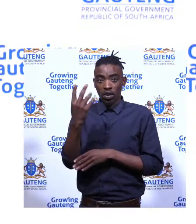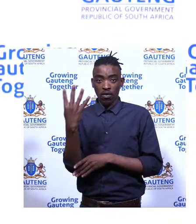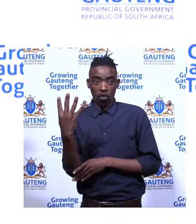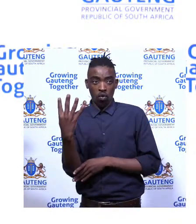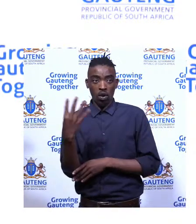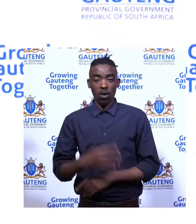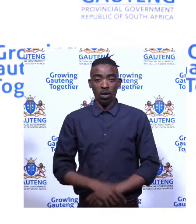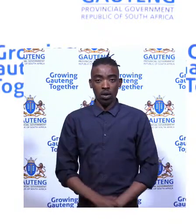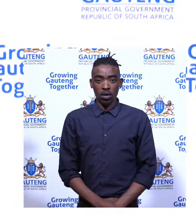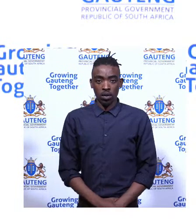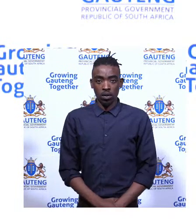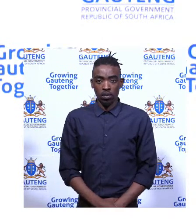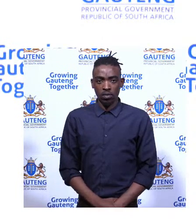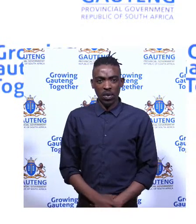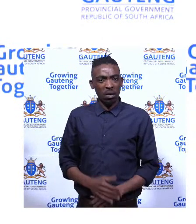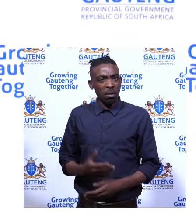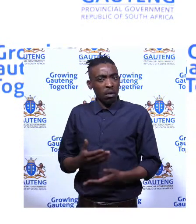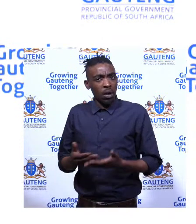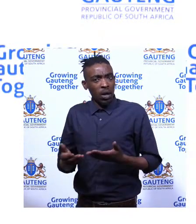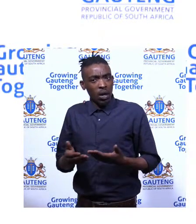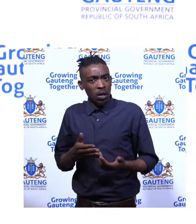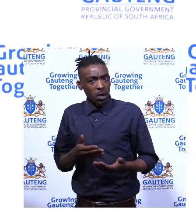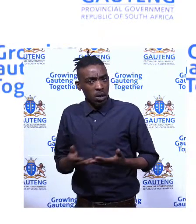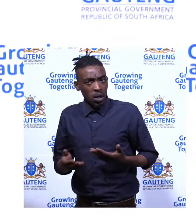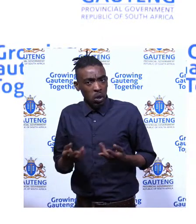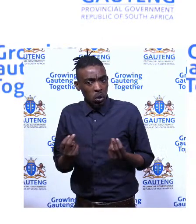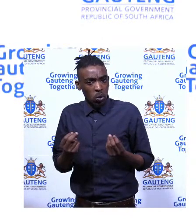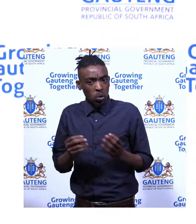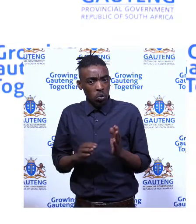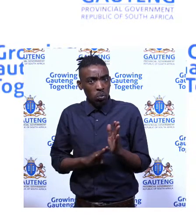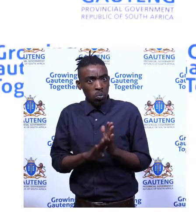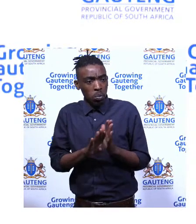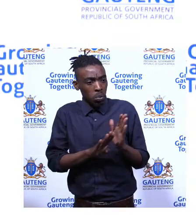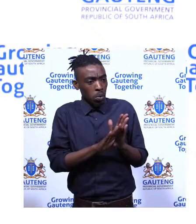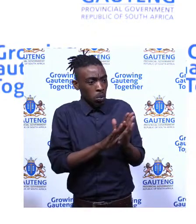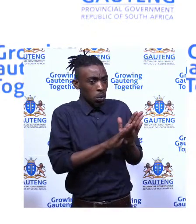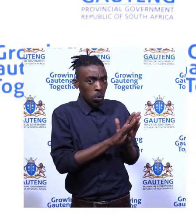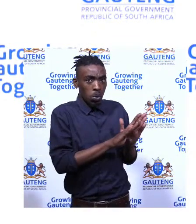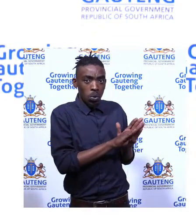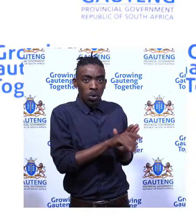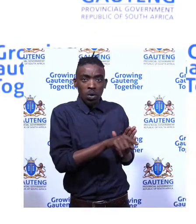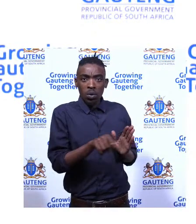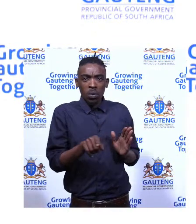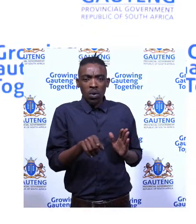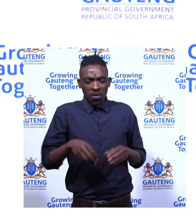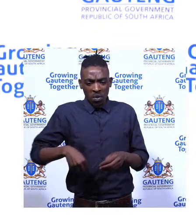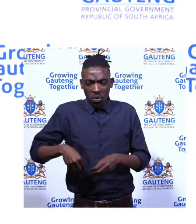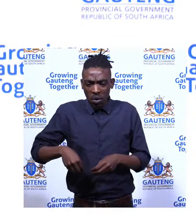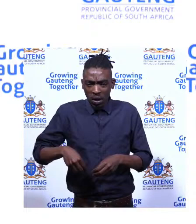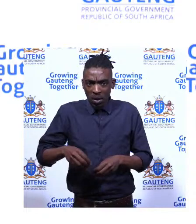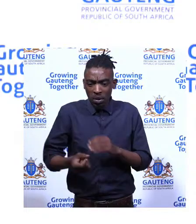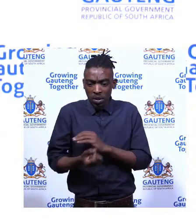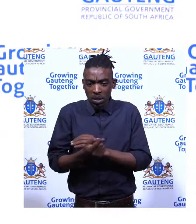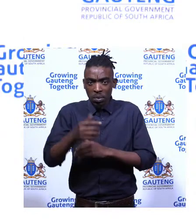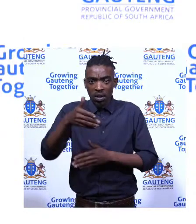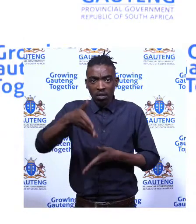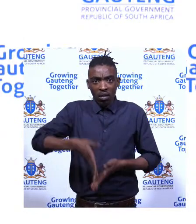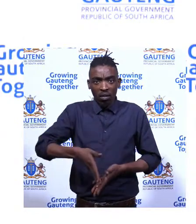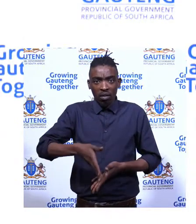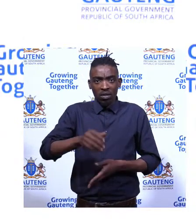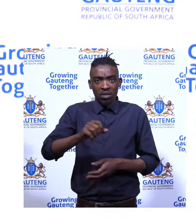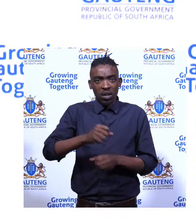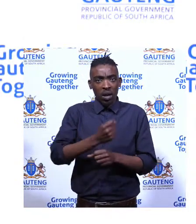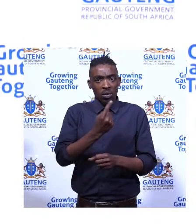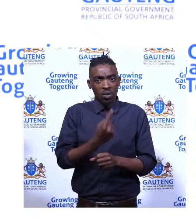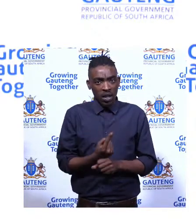Are there any new developments with regard to COVID-19 tender, fraud, corruption in the province?